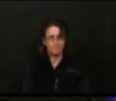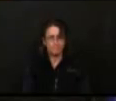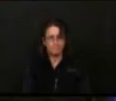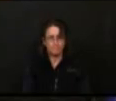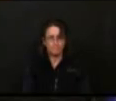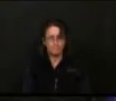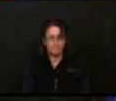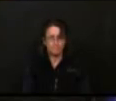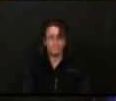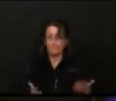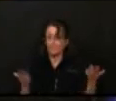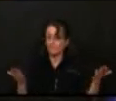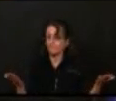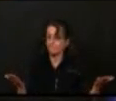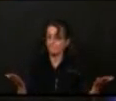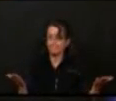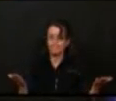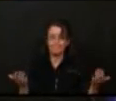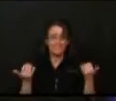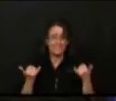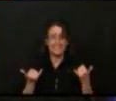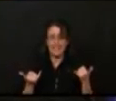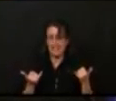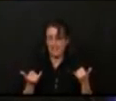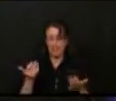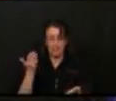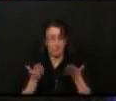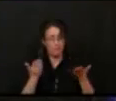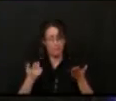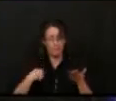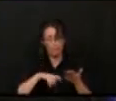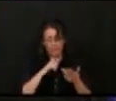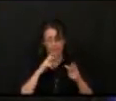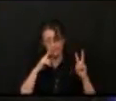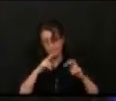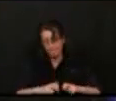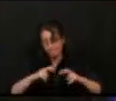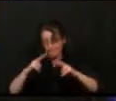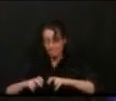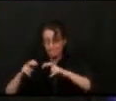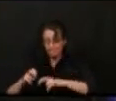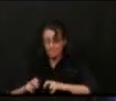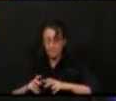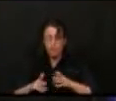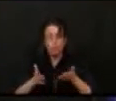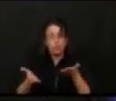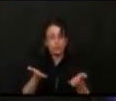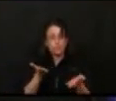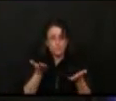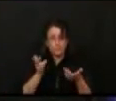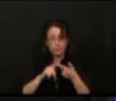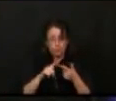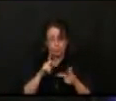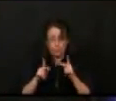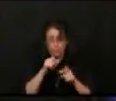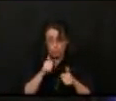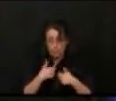cuts are plausible and possible in order to try to make